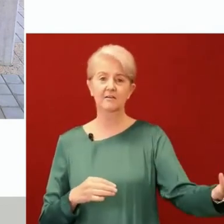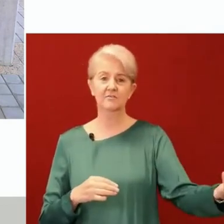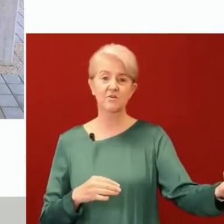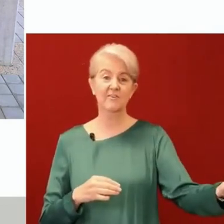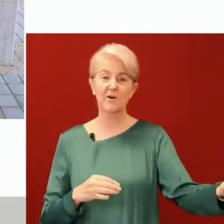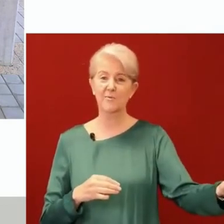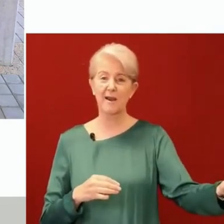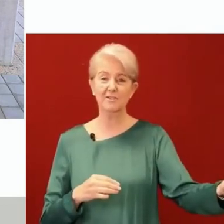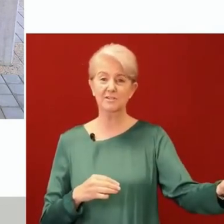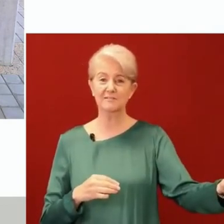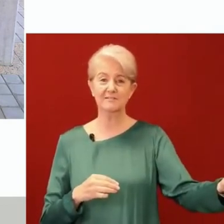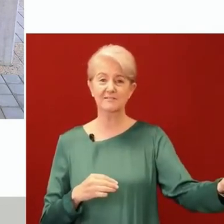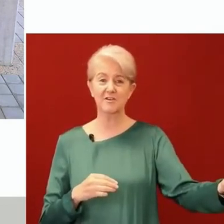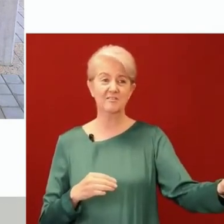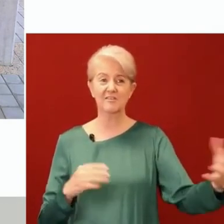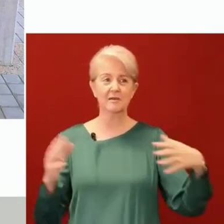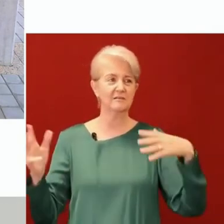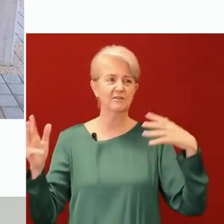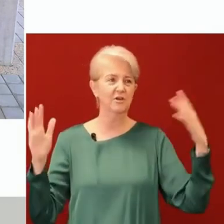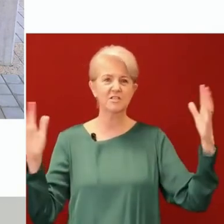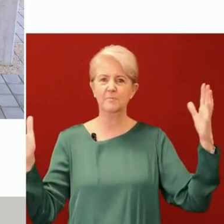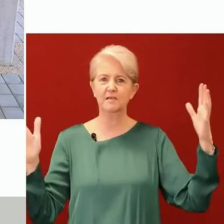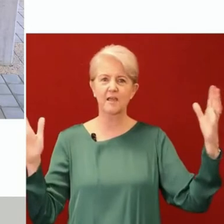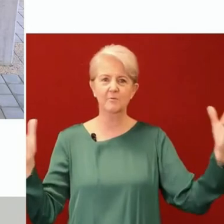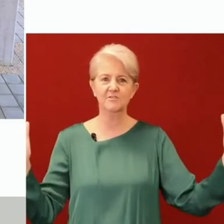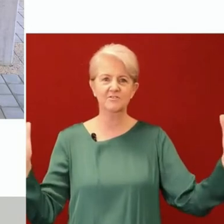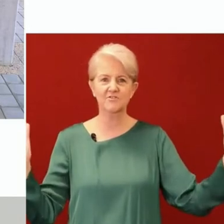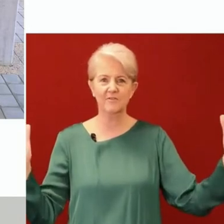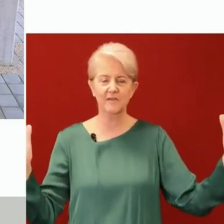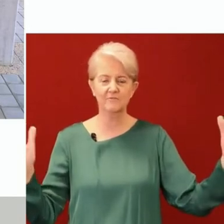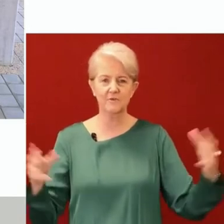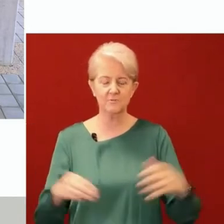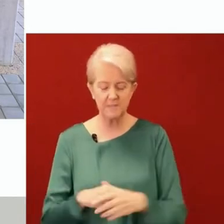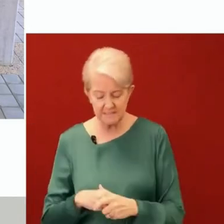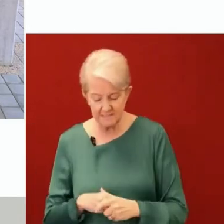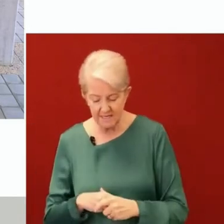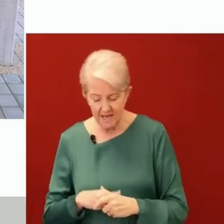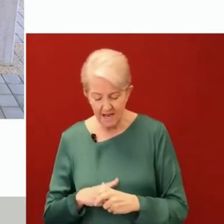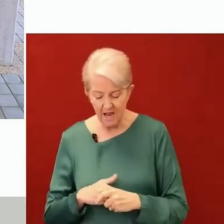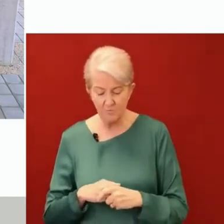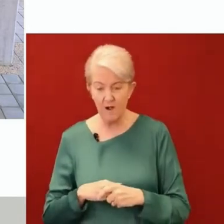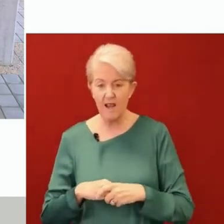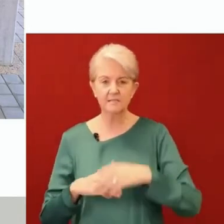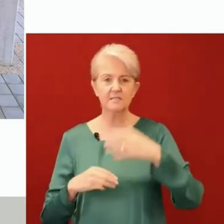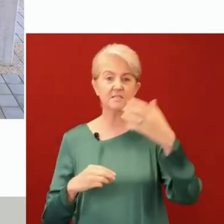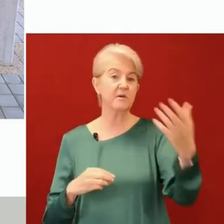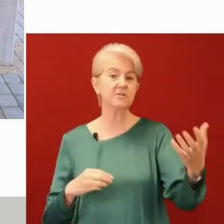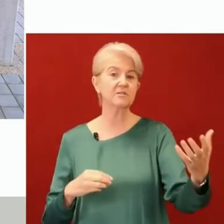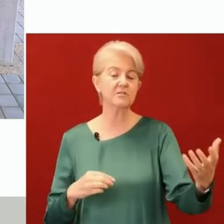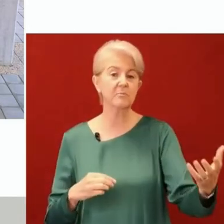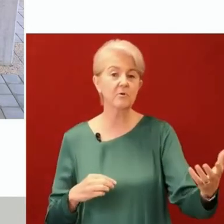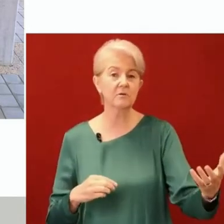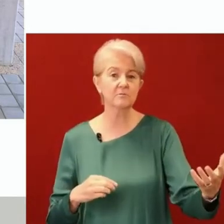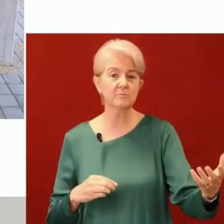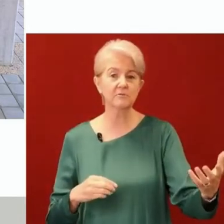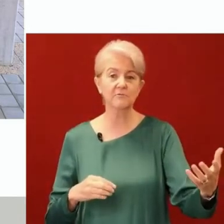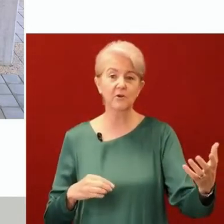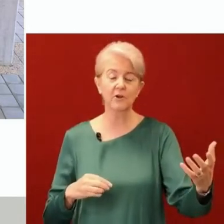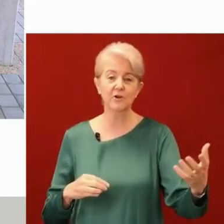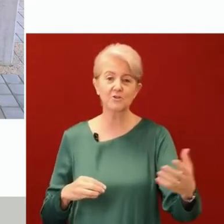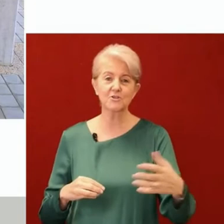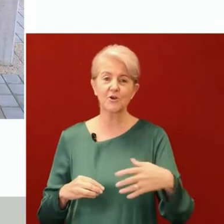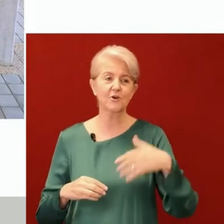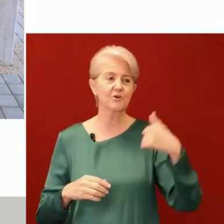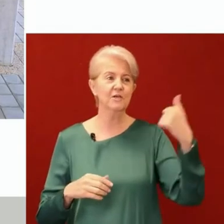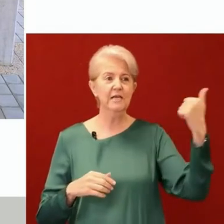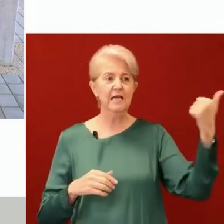commander of traffic operations, so think, you know, speed cameras and traffic infringements. I ran the specialist support